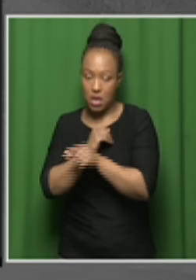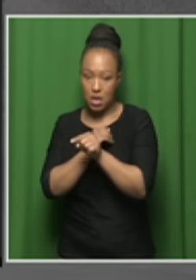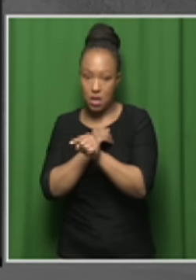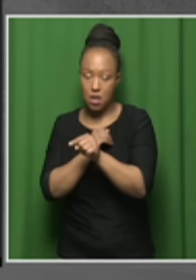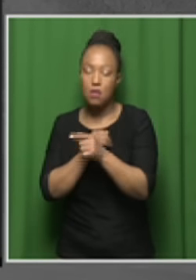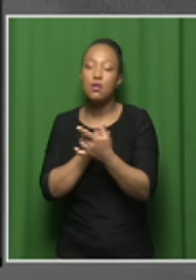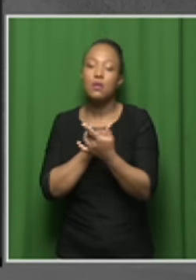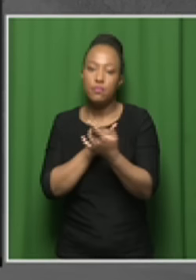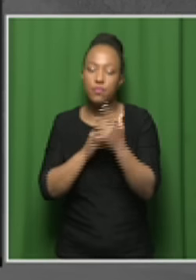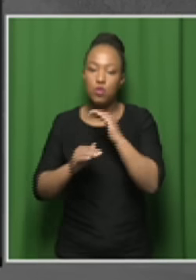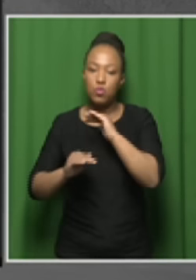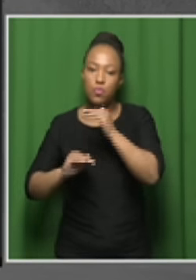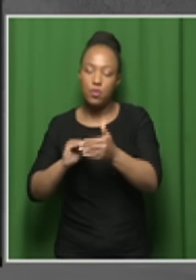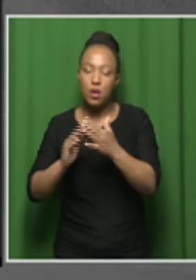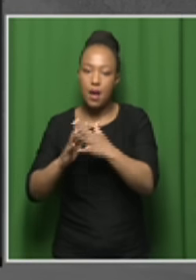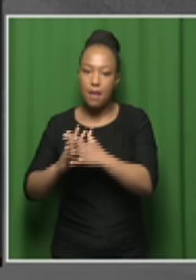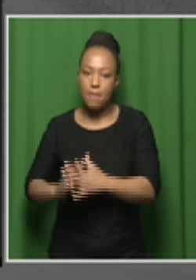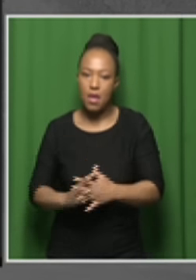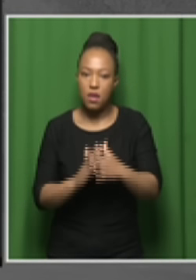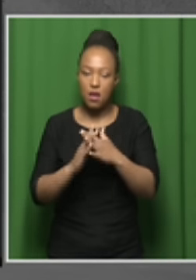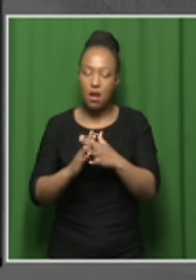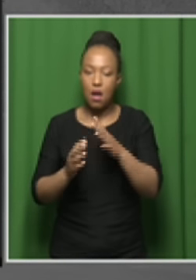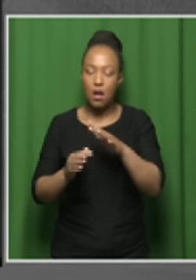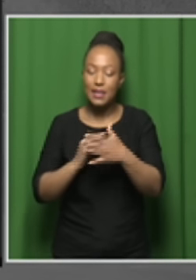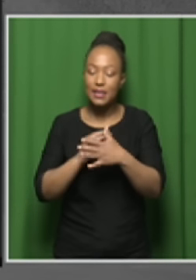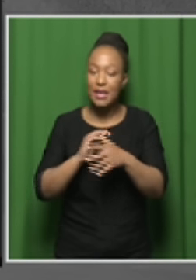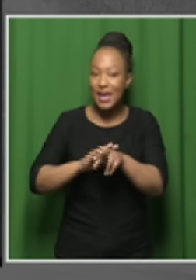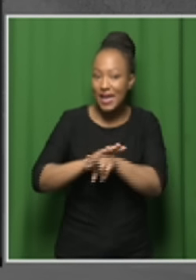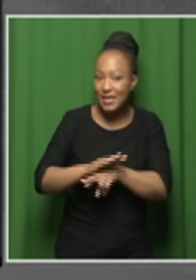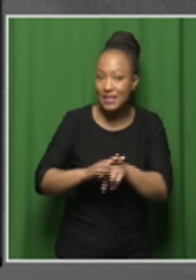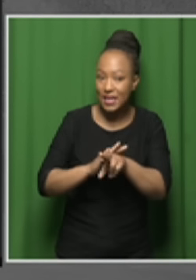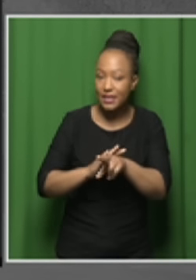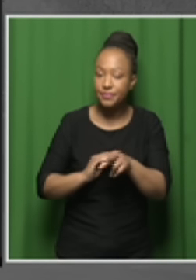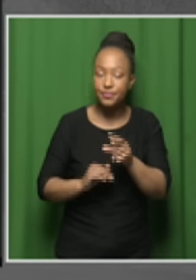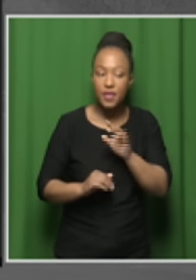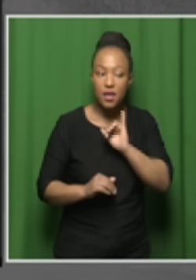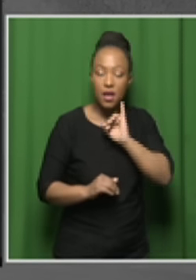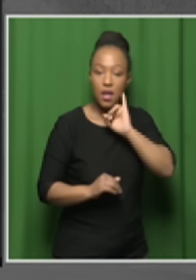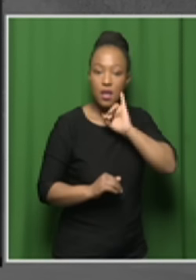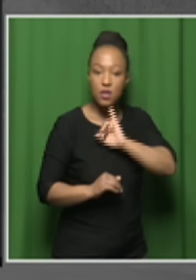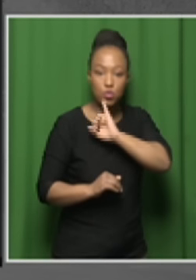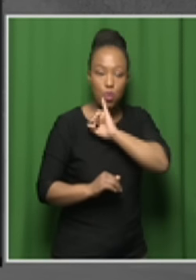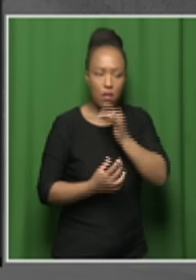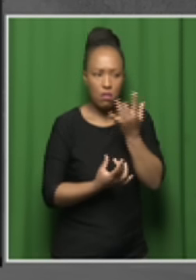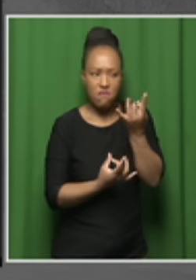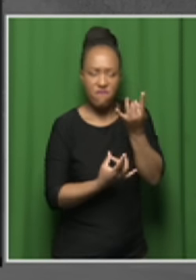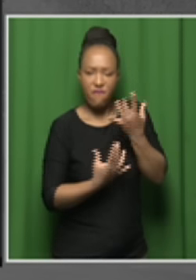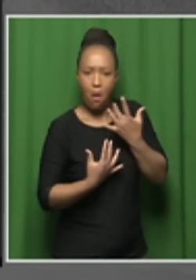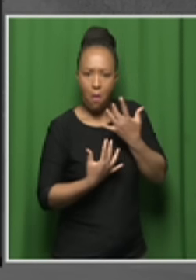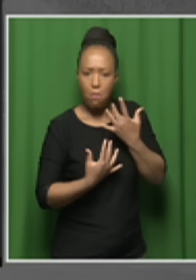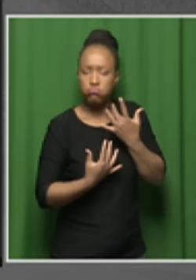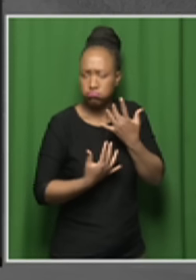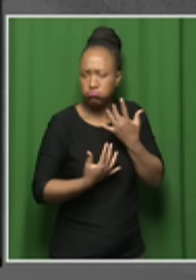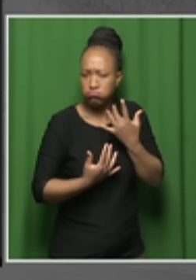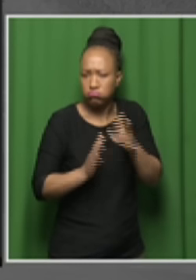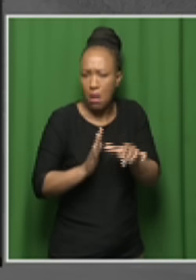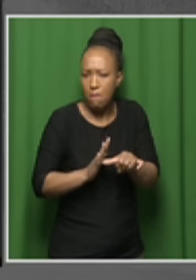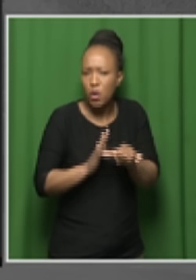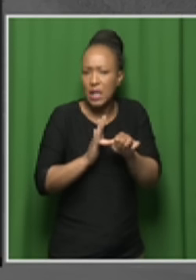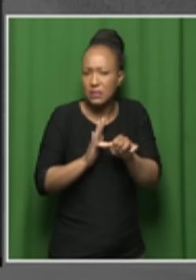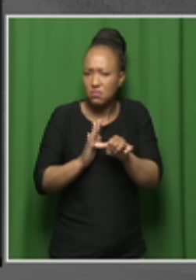is protecting American forces in the region. Israel advised us that they believed this action was necessary for its self-defense.